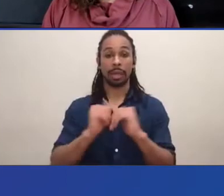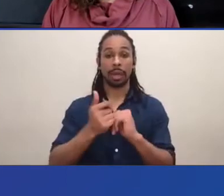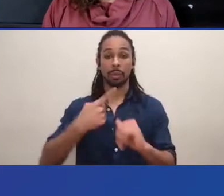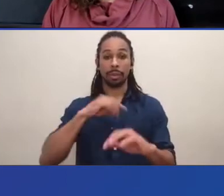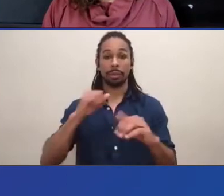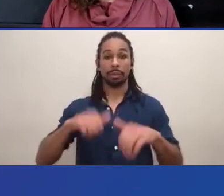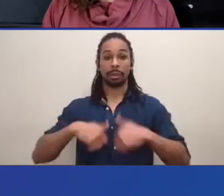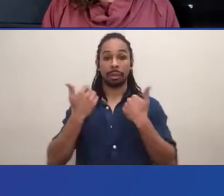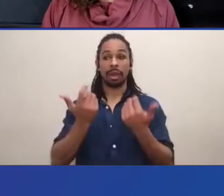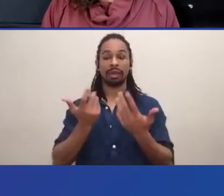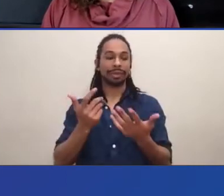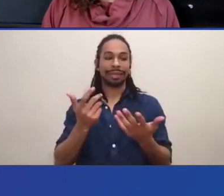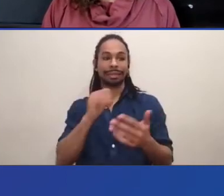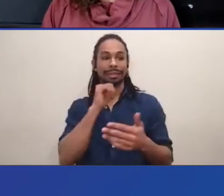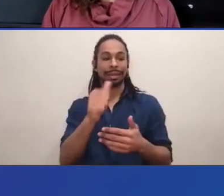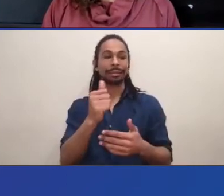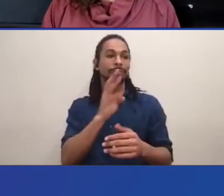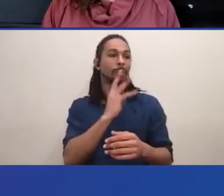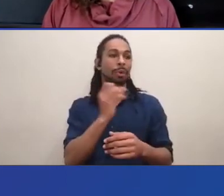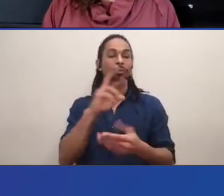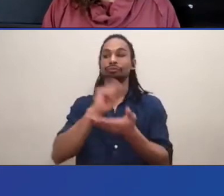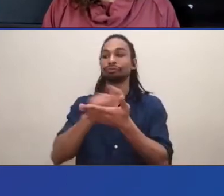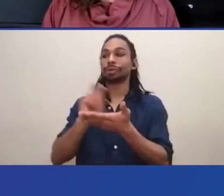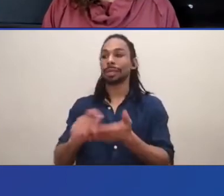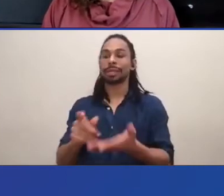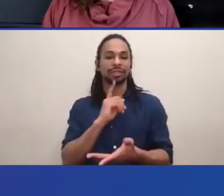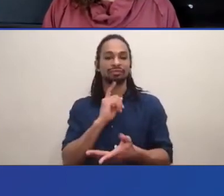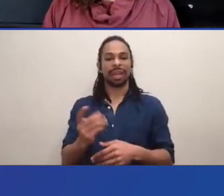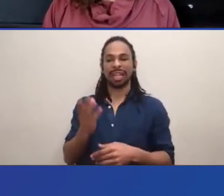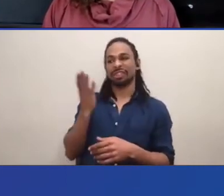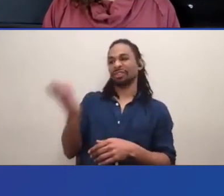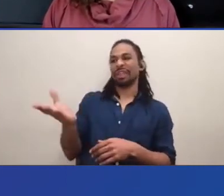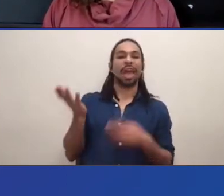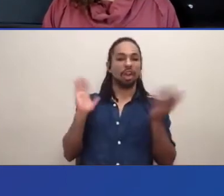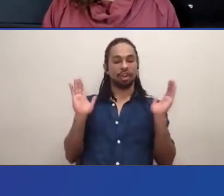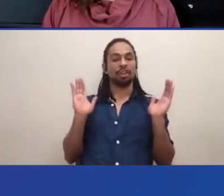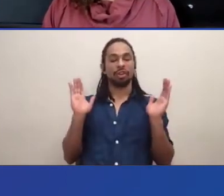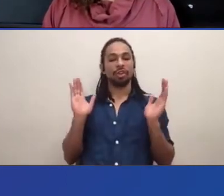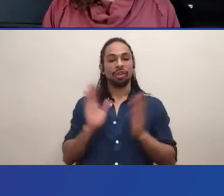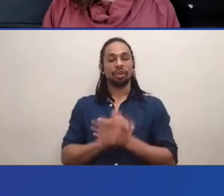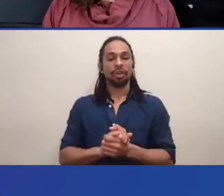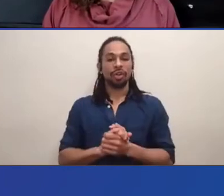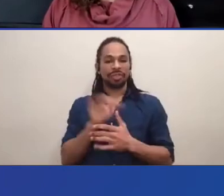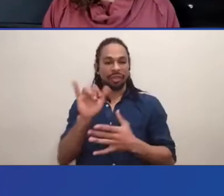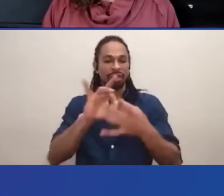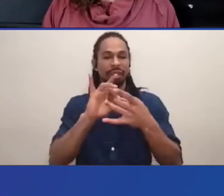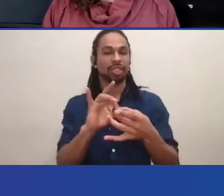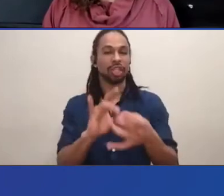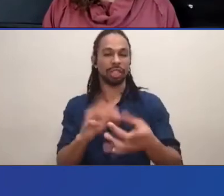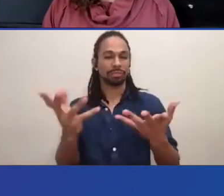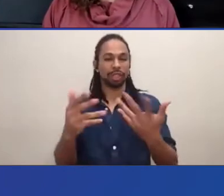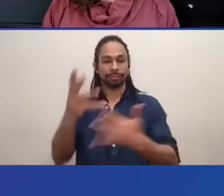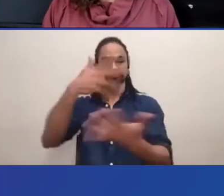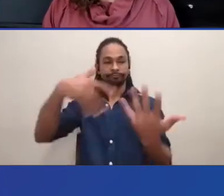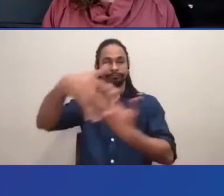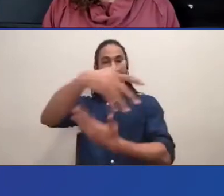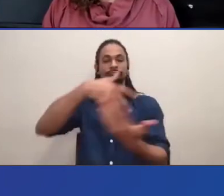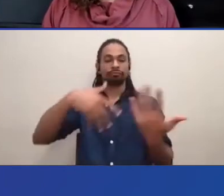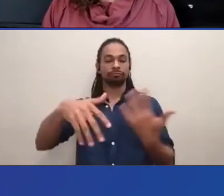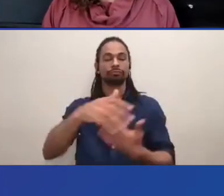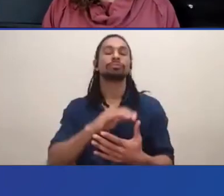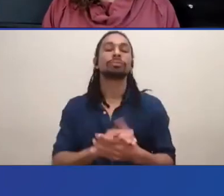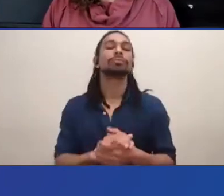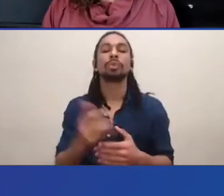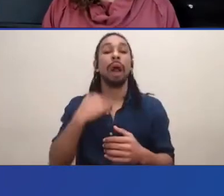spoken, not written, it's just there, right? I think for me, I never asked